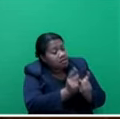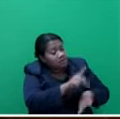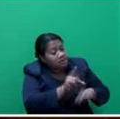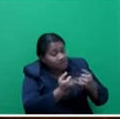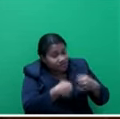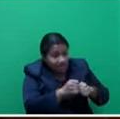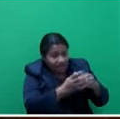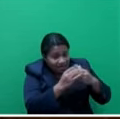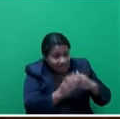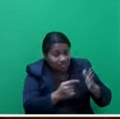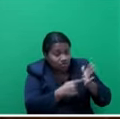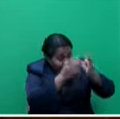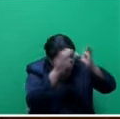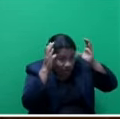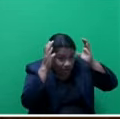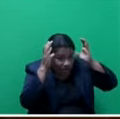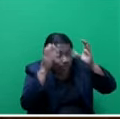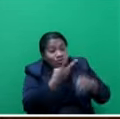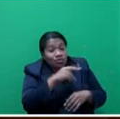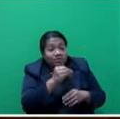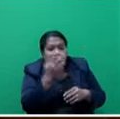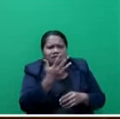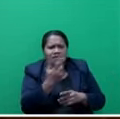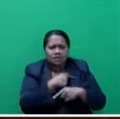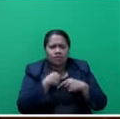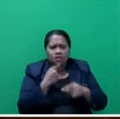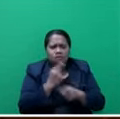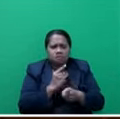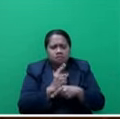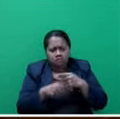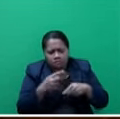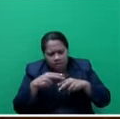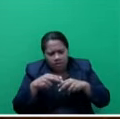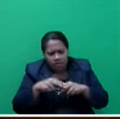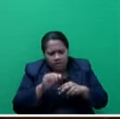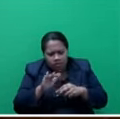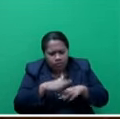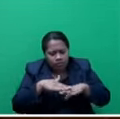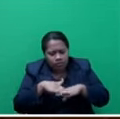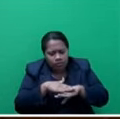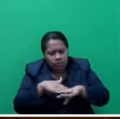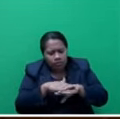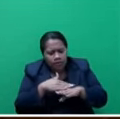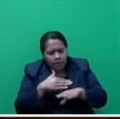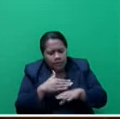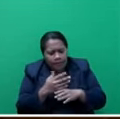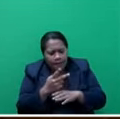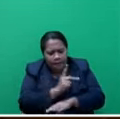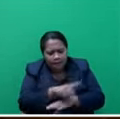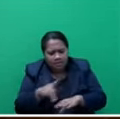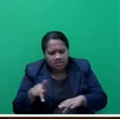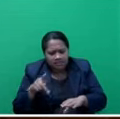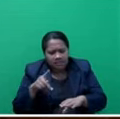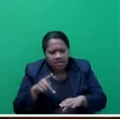in 2019, we talked about the future of this blue Pacific continent that we share and the need